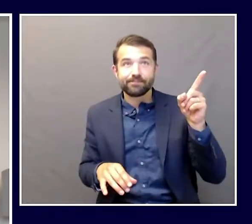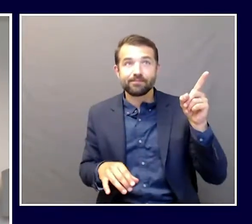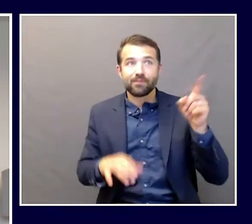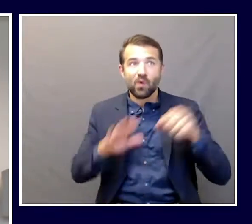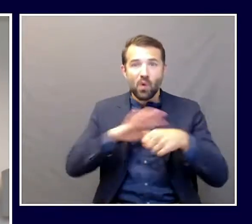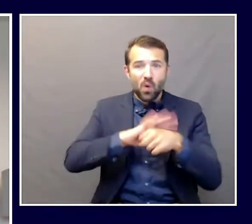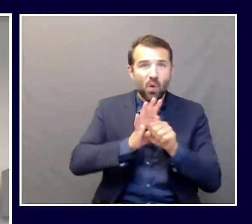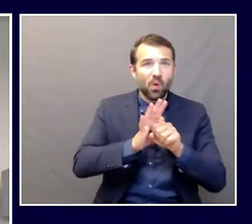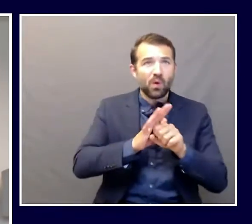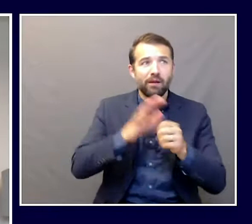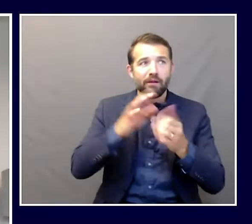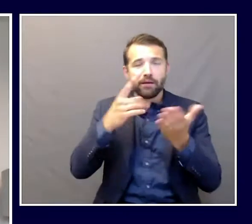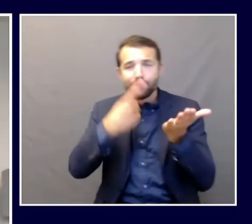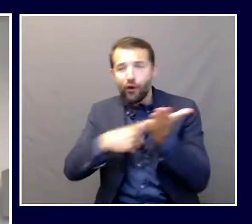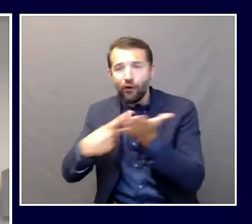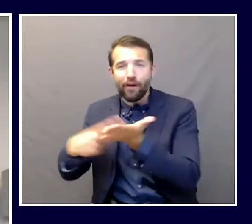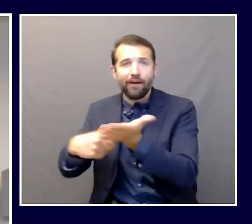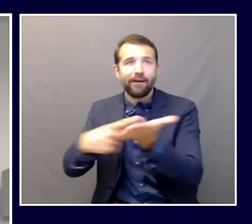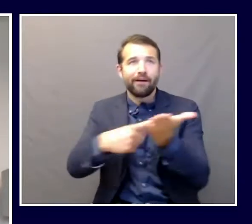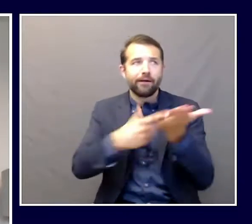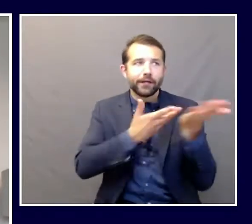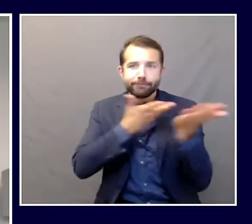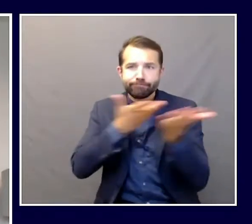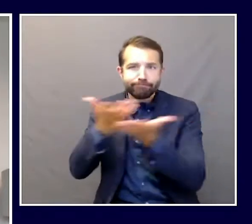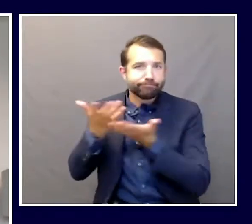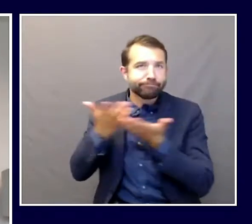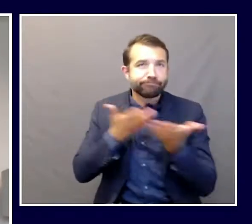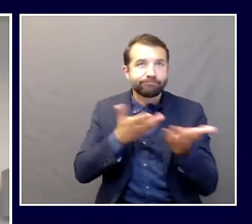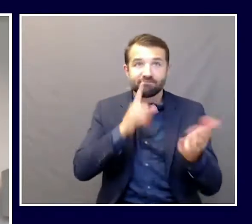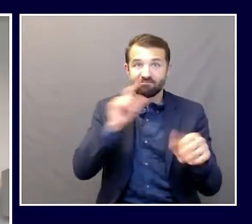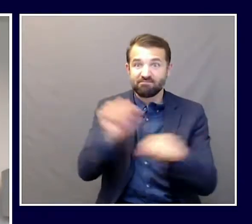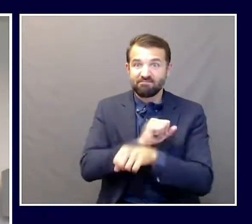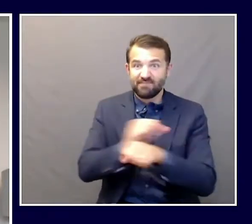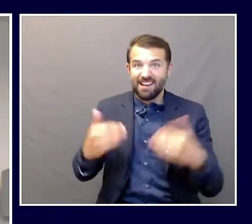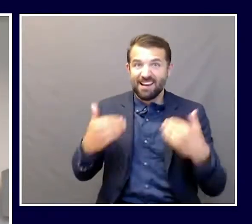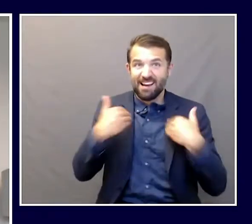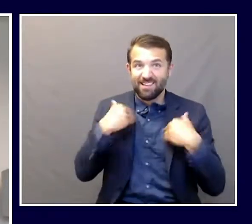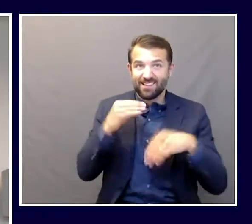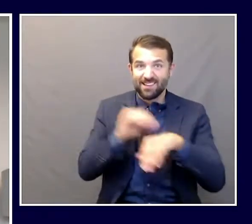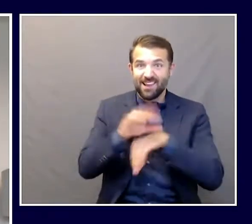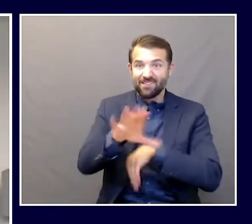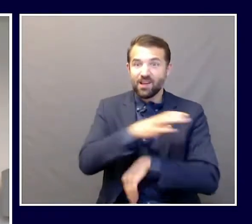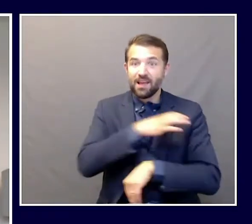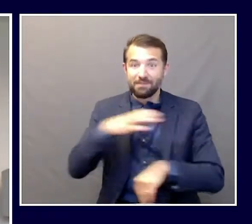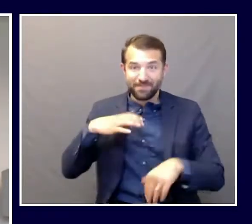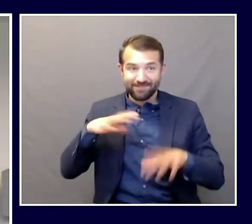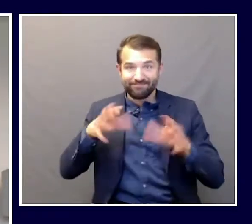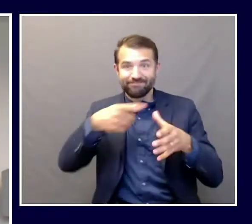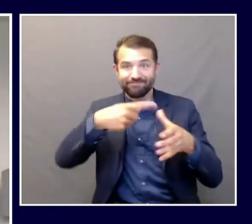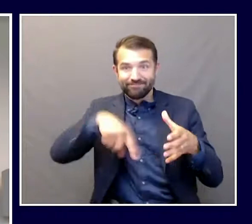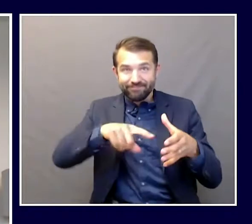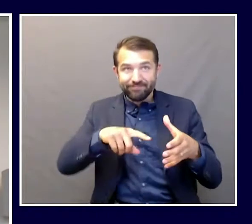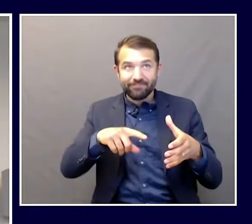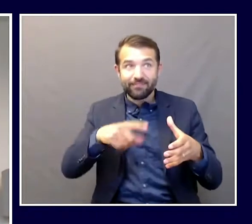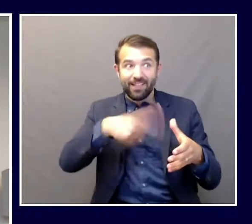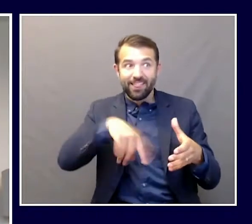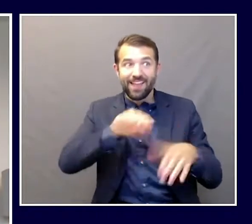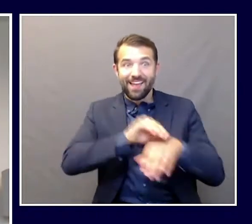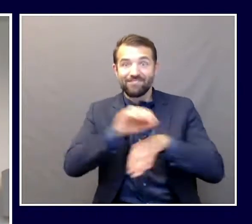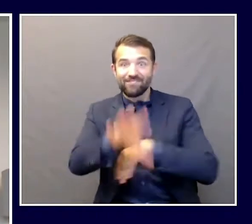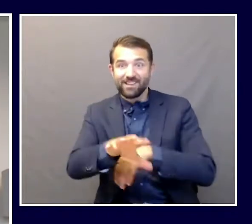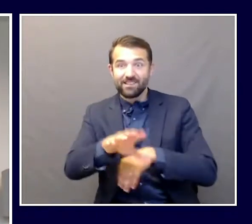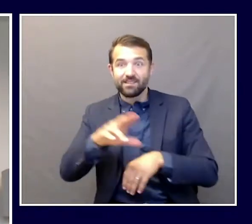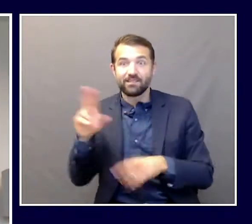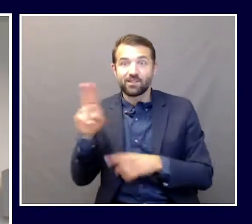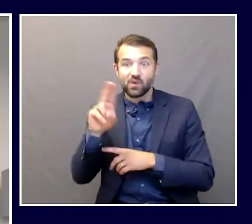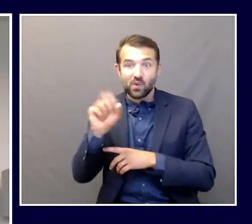came up. There's actually an advisory committee to the US CDC that's meeting today, tomorrow, and Thursday. One of the items on